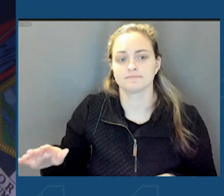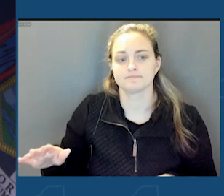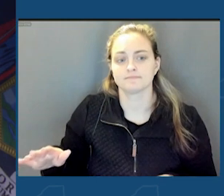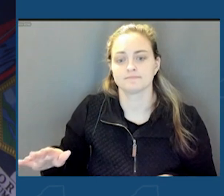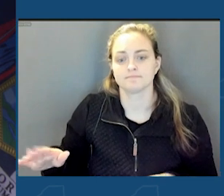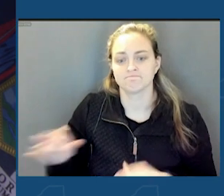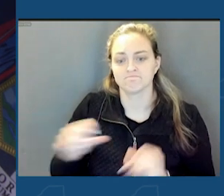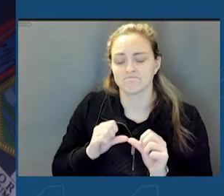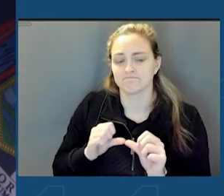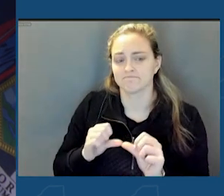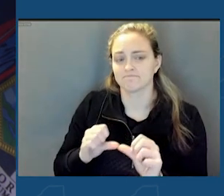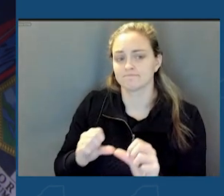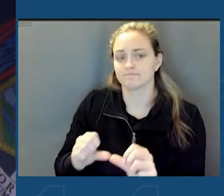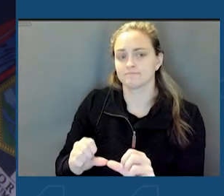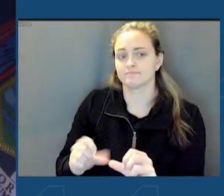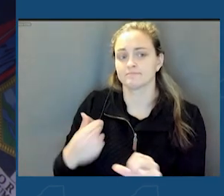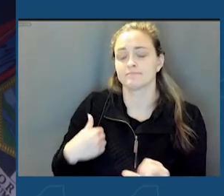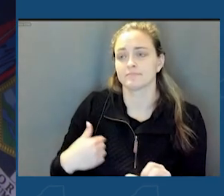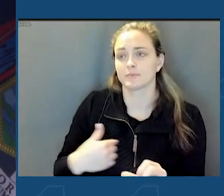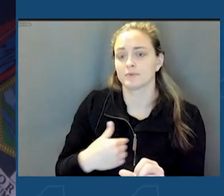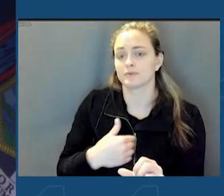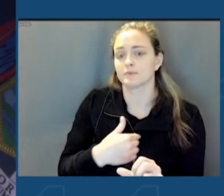debts as